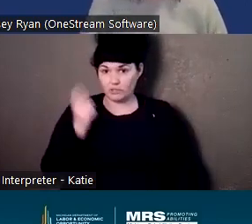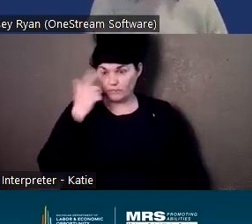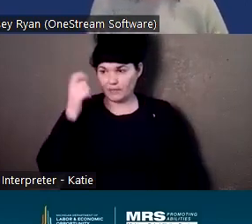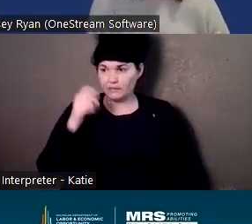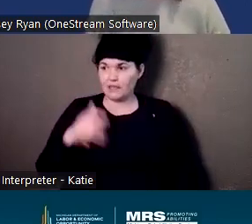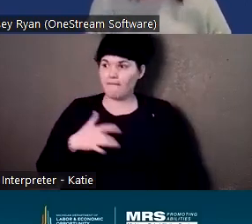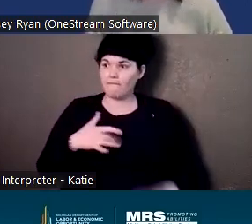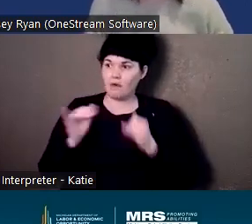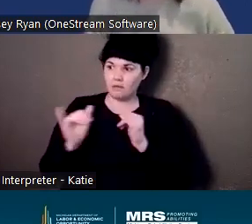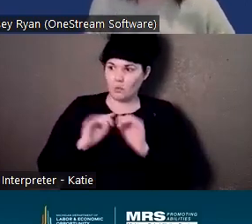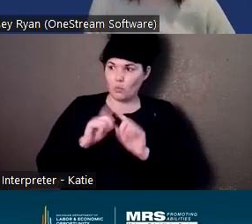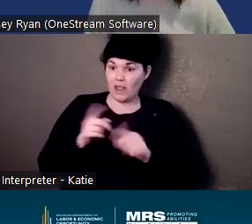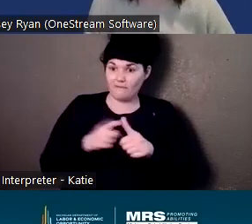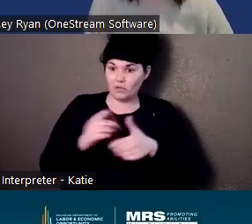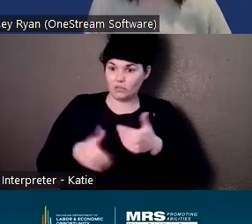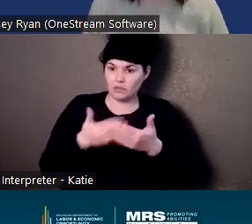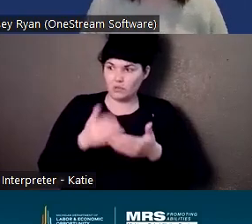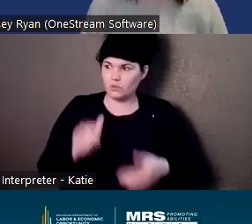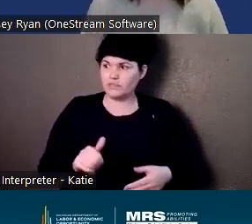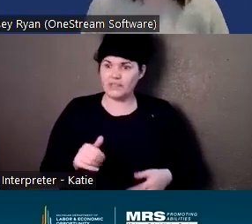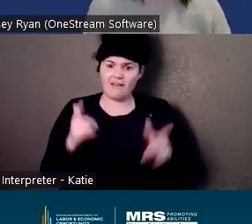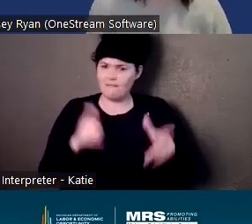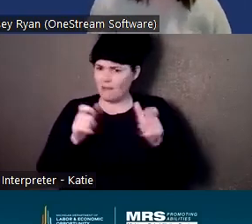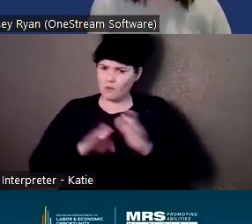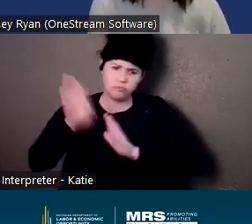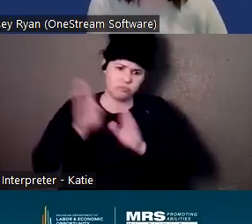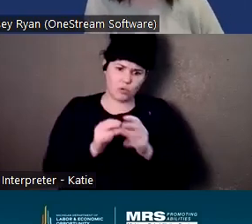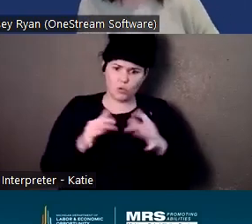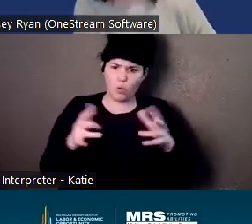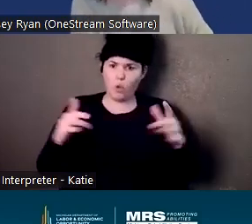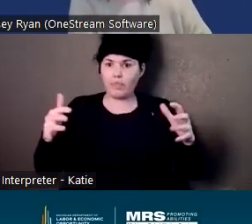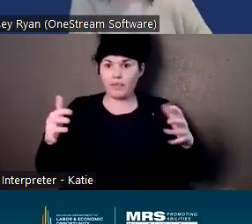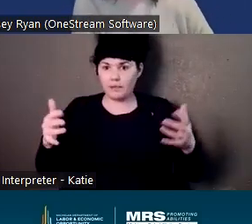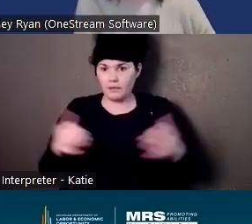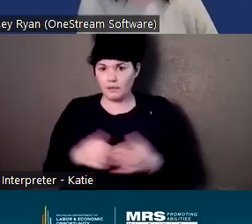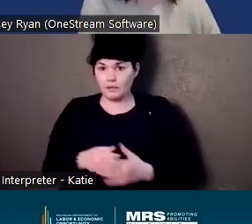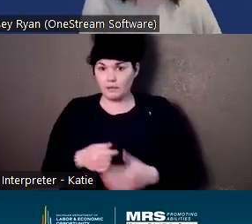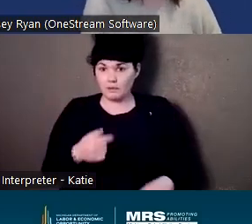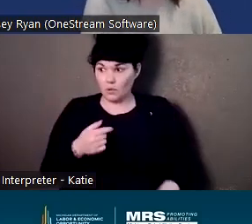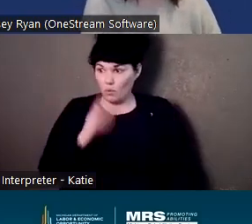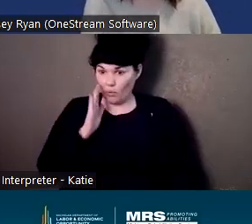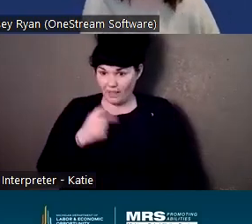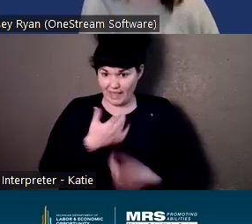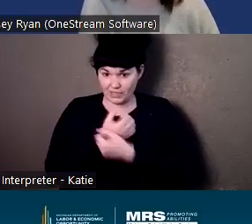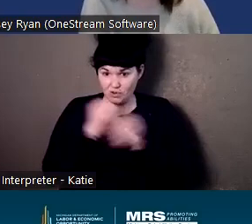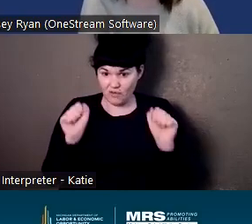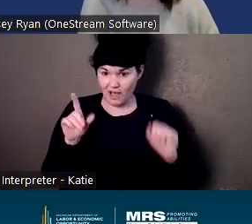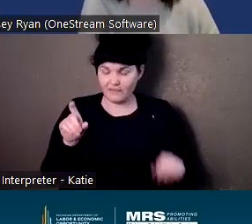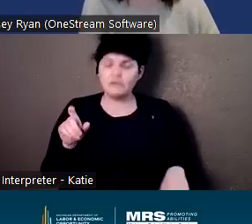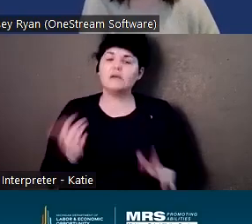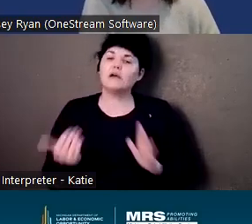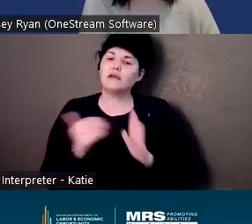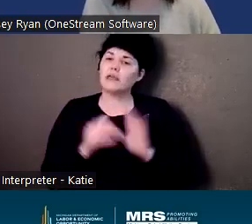when I first came here too. It was like that hyper growth, am I going to survive? Again, it can be a